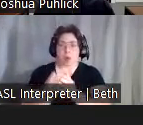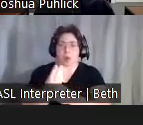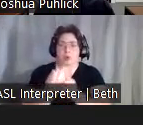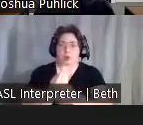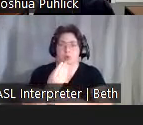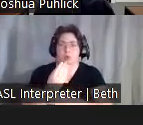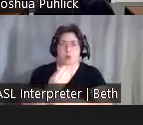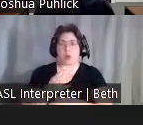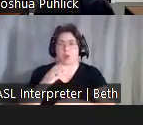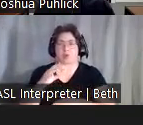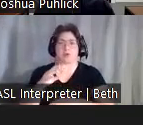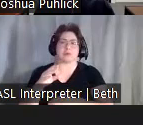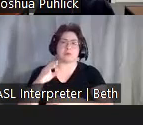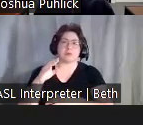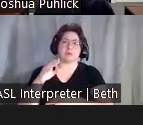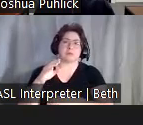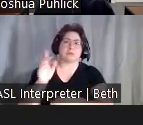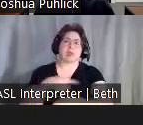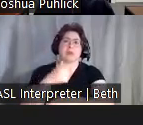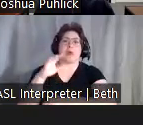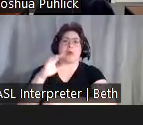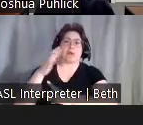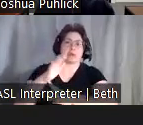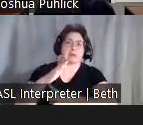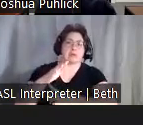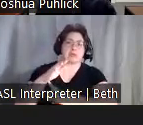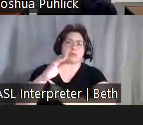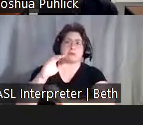growth in non-longleaf areas?